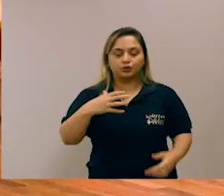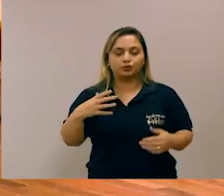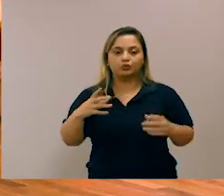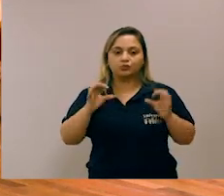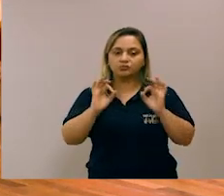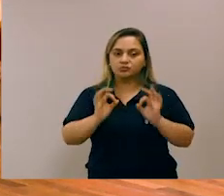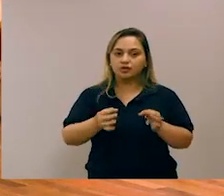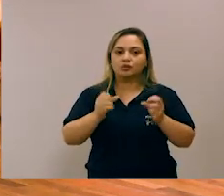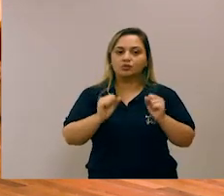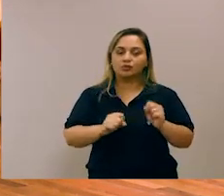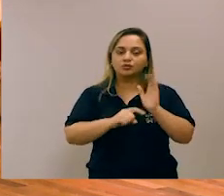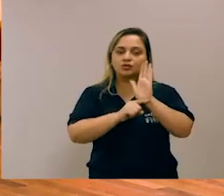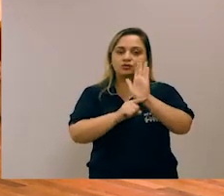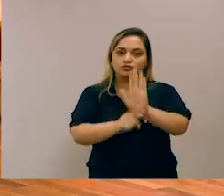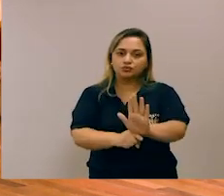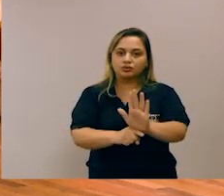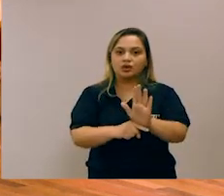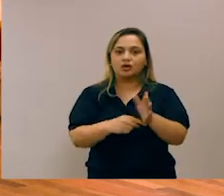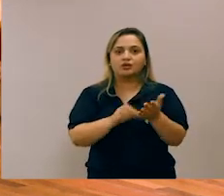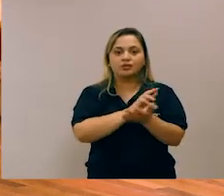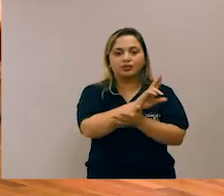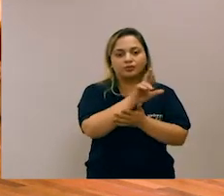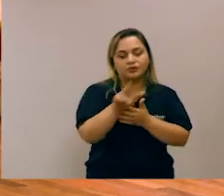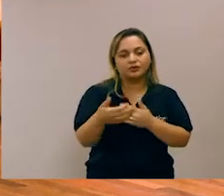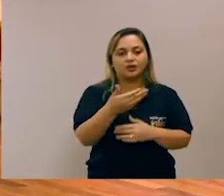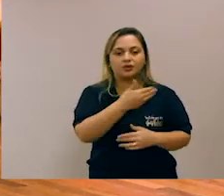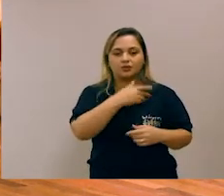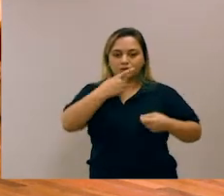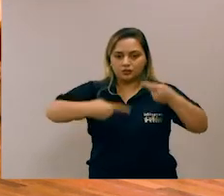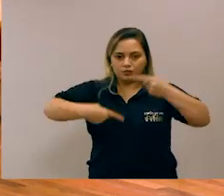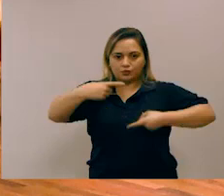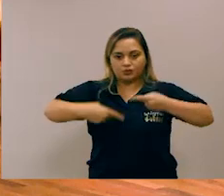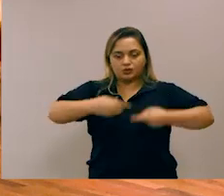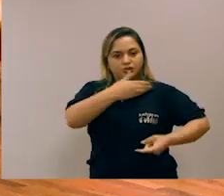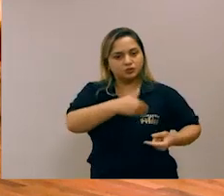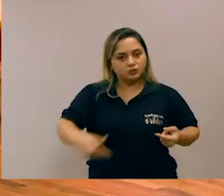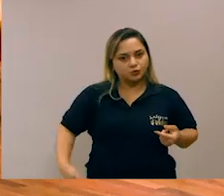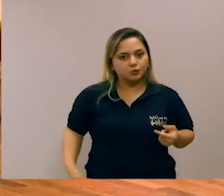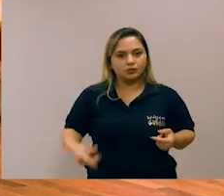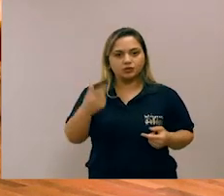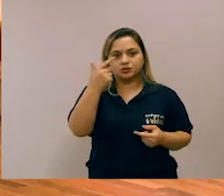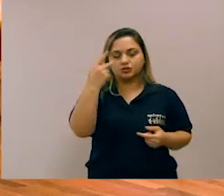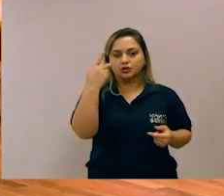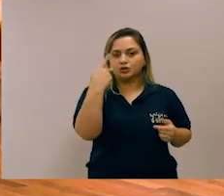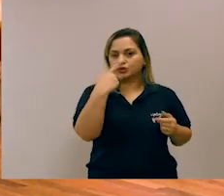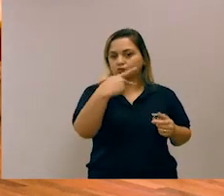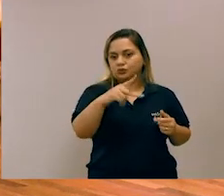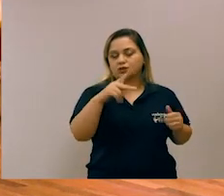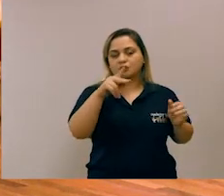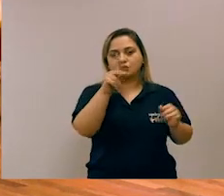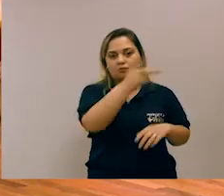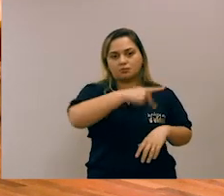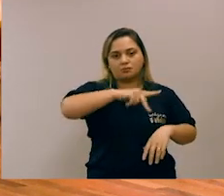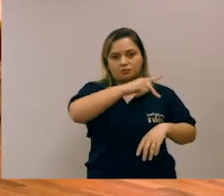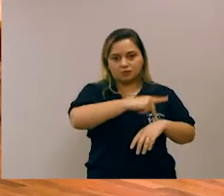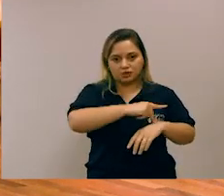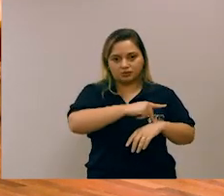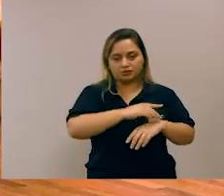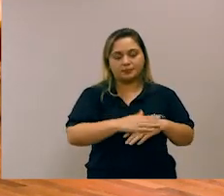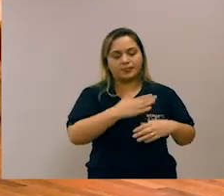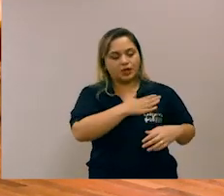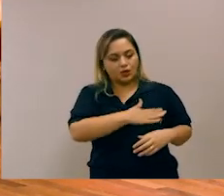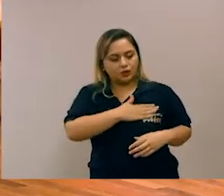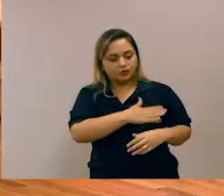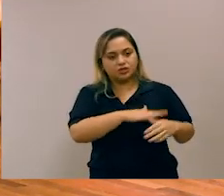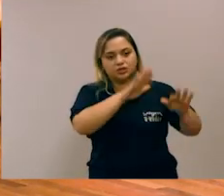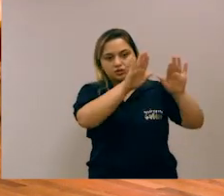data science and behavioral modeling to improve the design of public policies of their country. So I'd